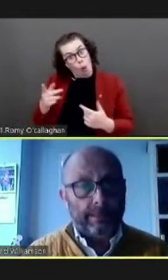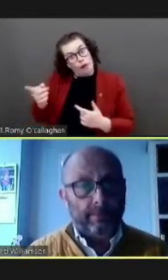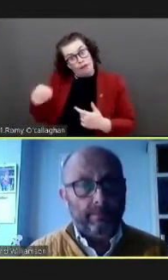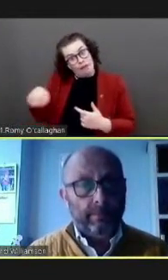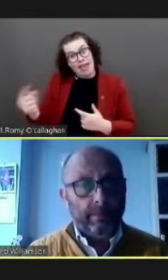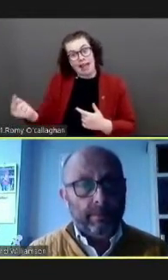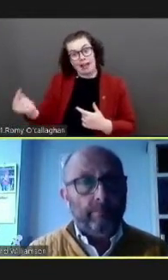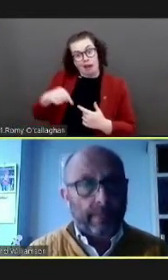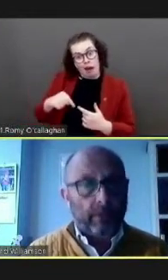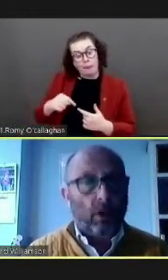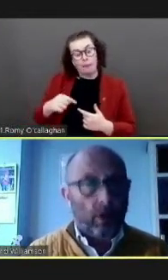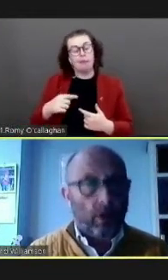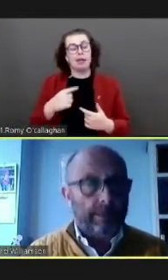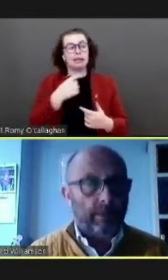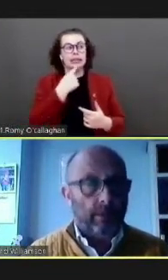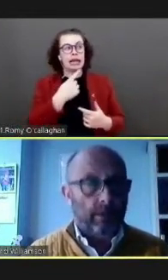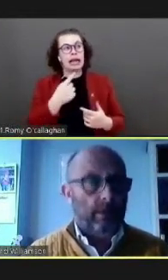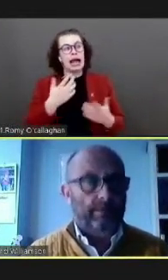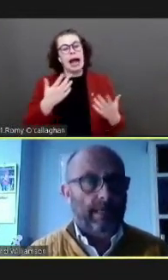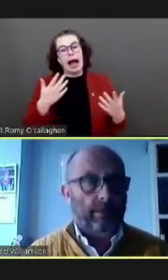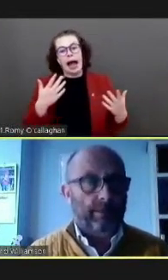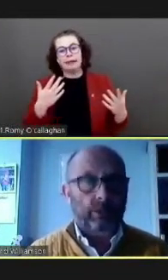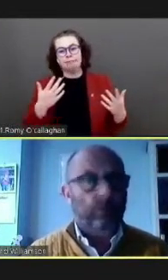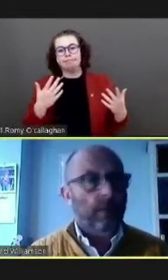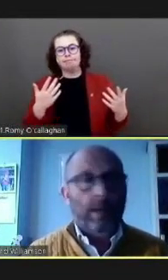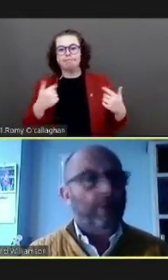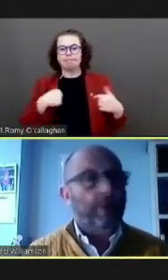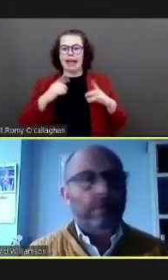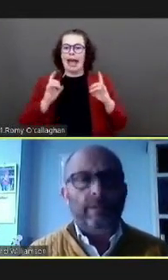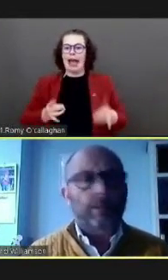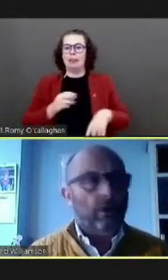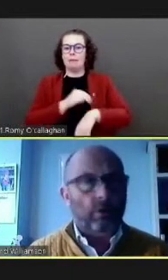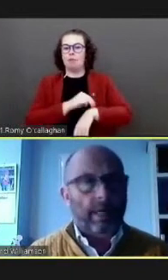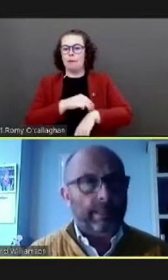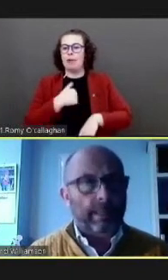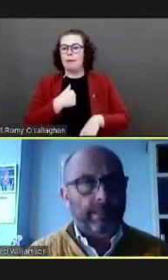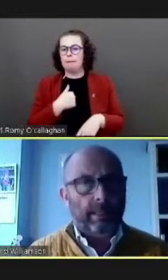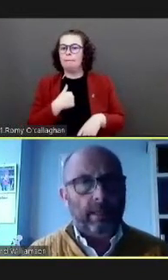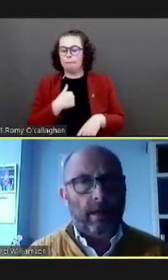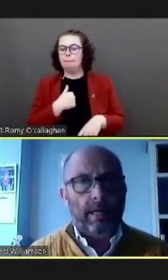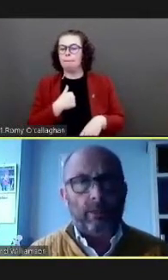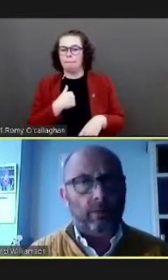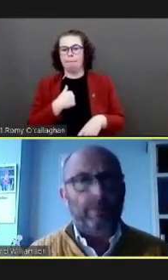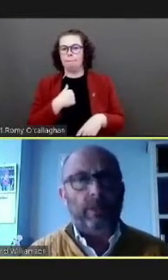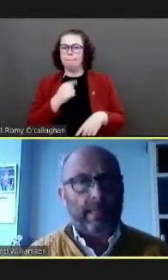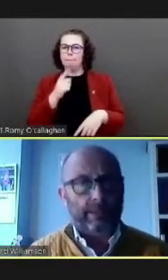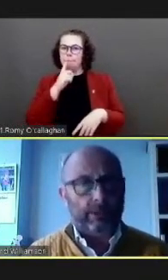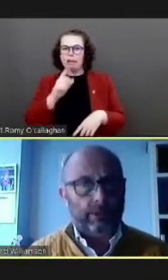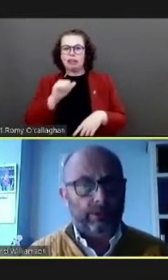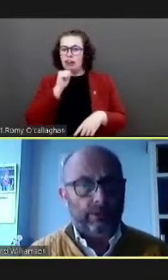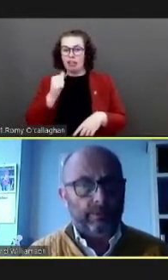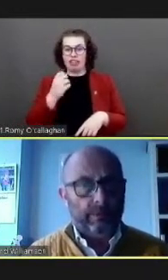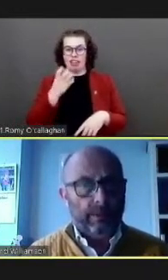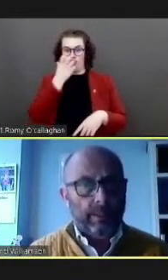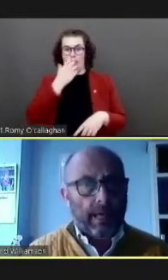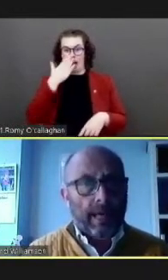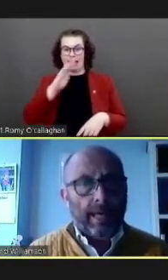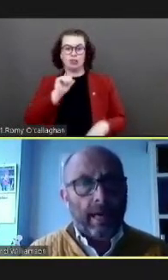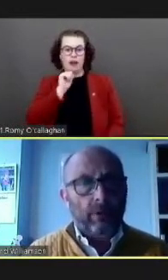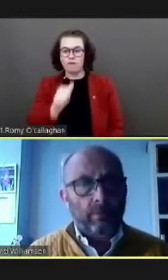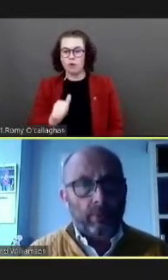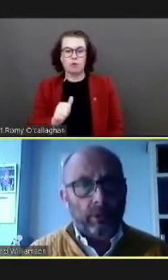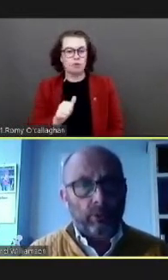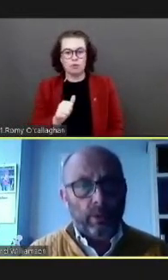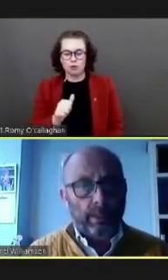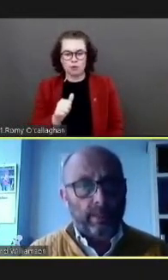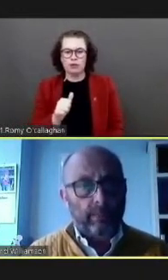the system because of a health issue, but with no great underlying criminal attitudes. And